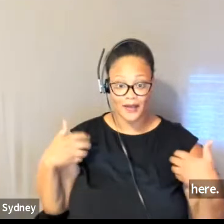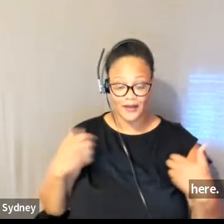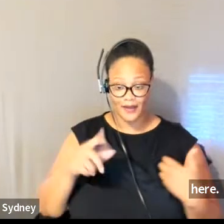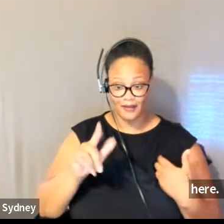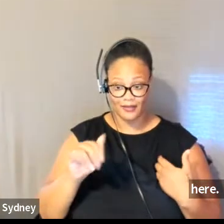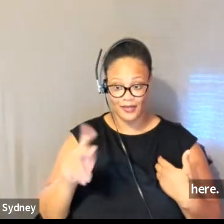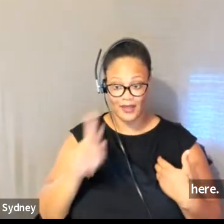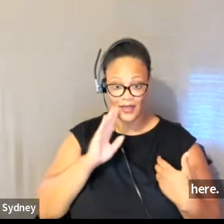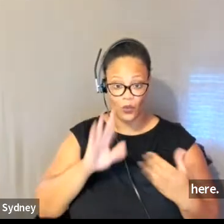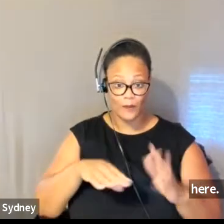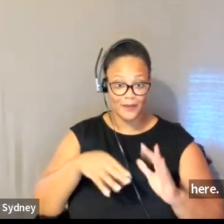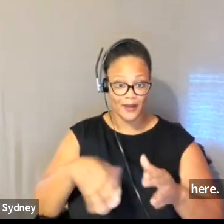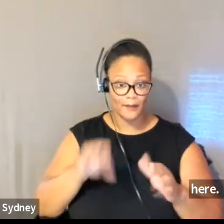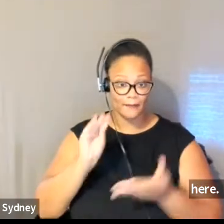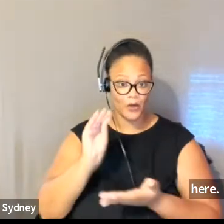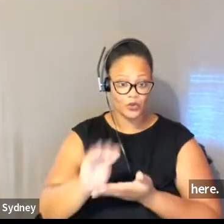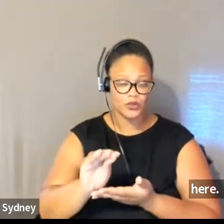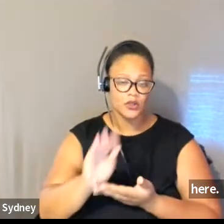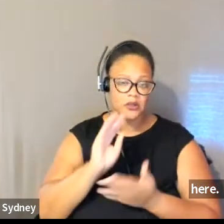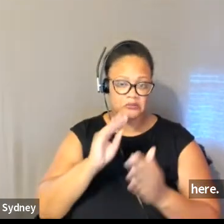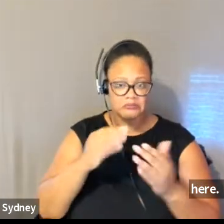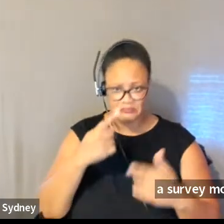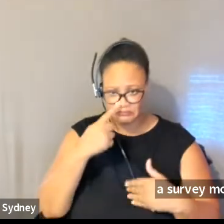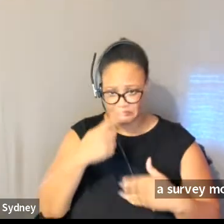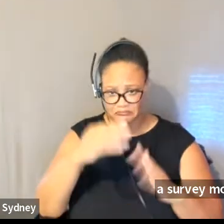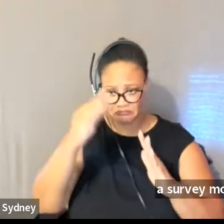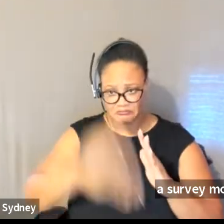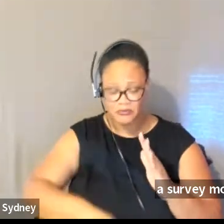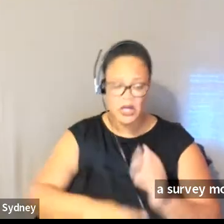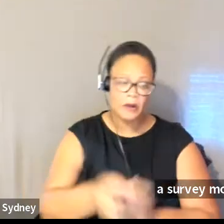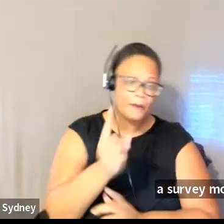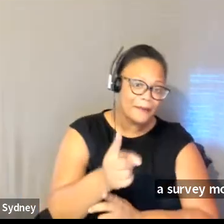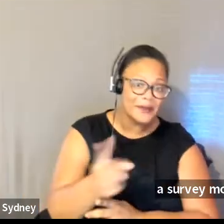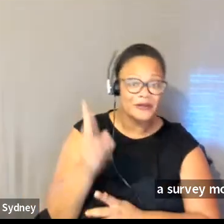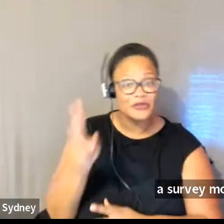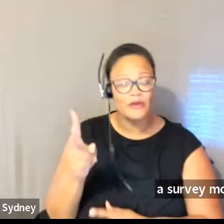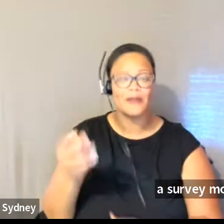could just fill it out, it'll take about a minute or two just to let us know what you thought of